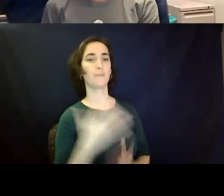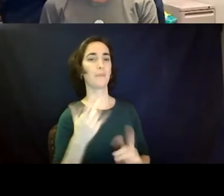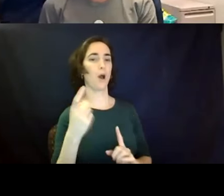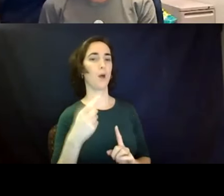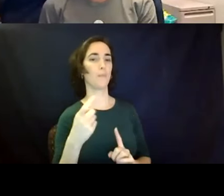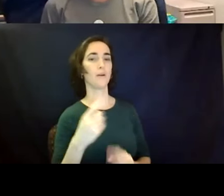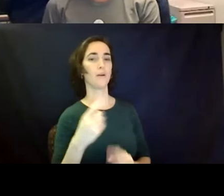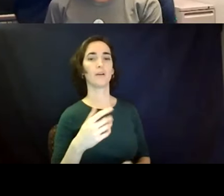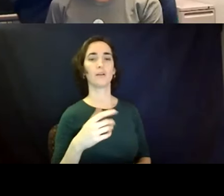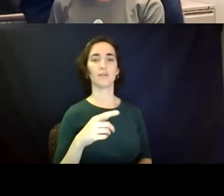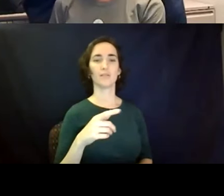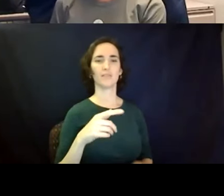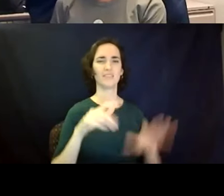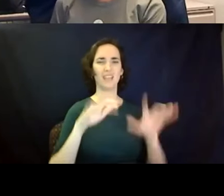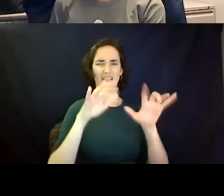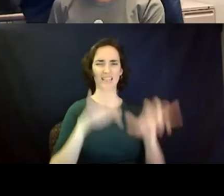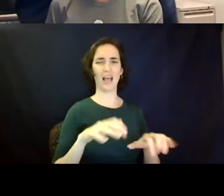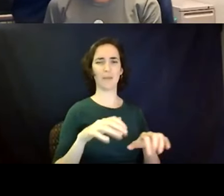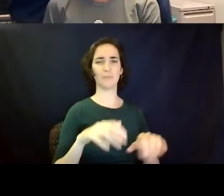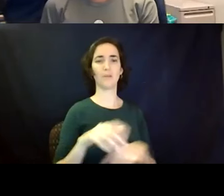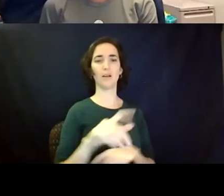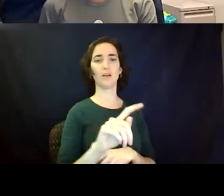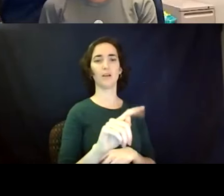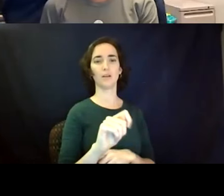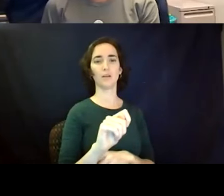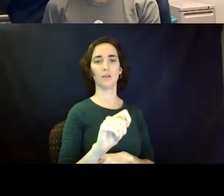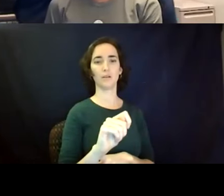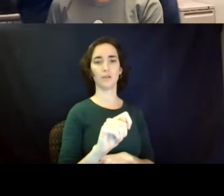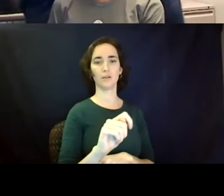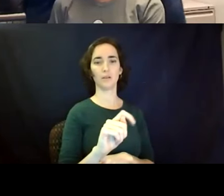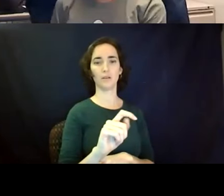put in the chat. It's